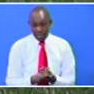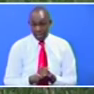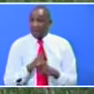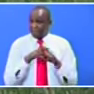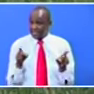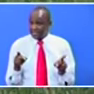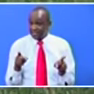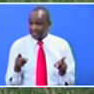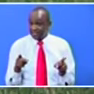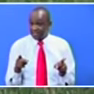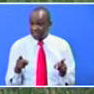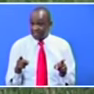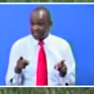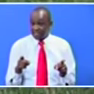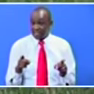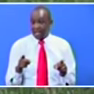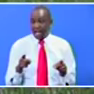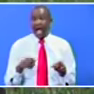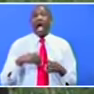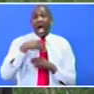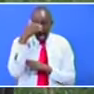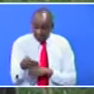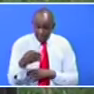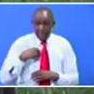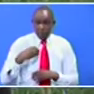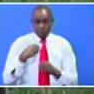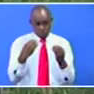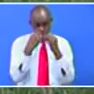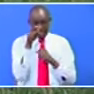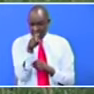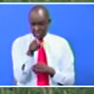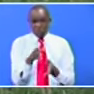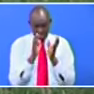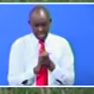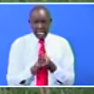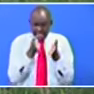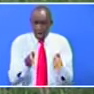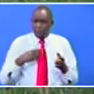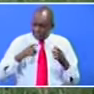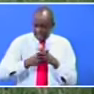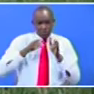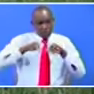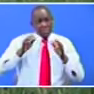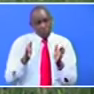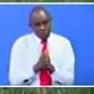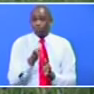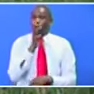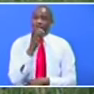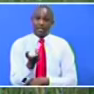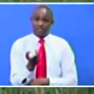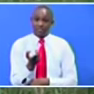Lakini baada ya kupewa ya kupatiwa hii na NIB, sasa ndio nikaanza kulima na manji.